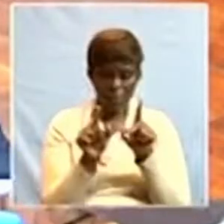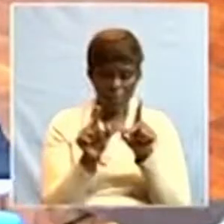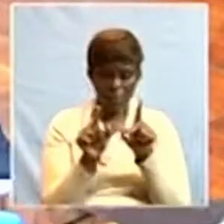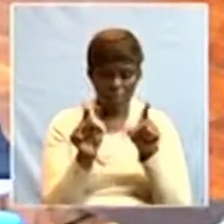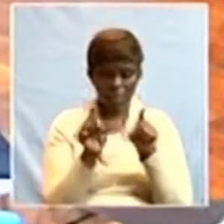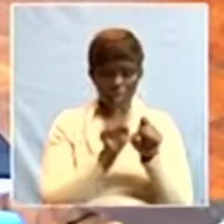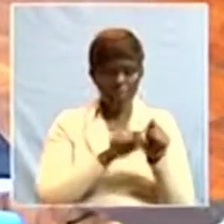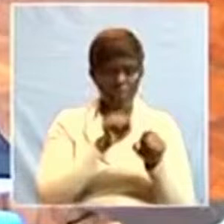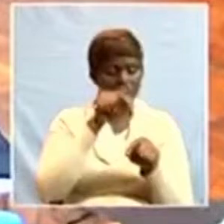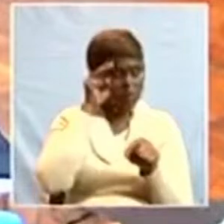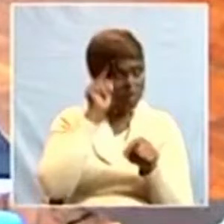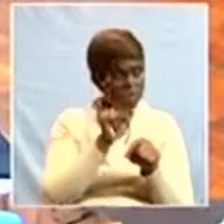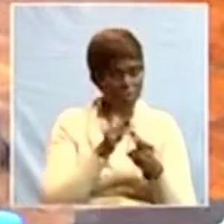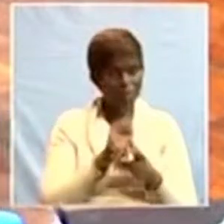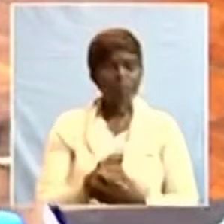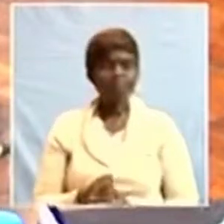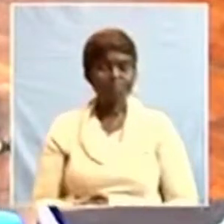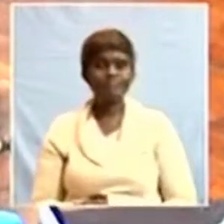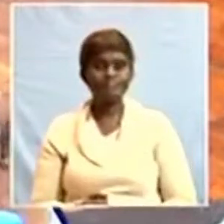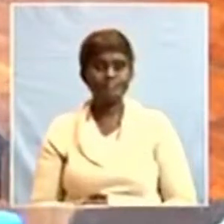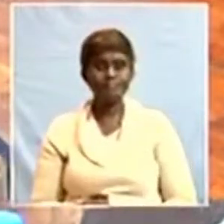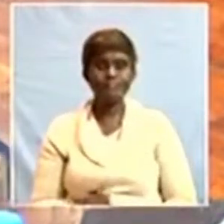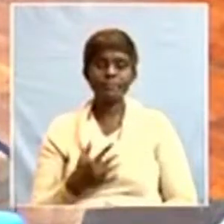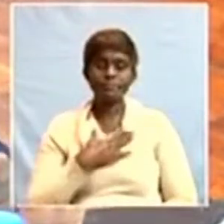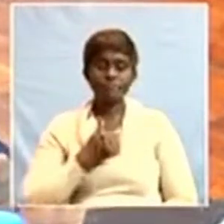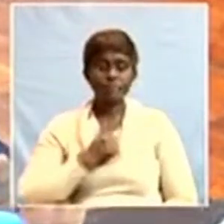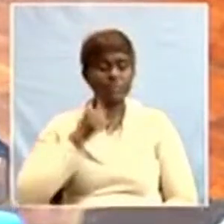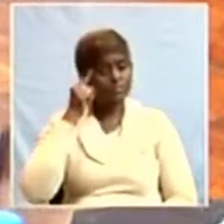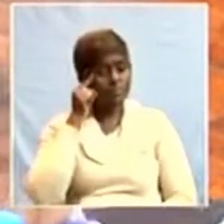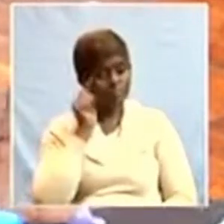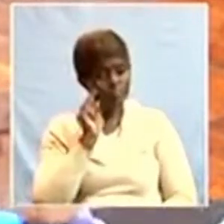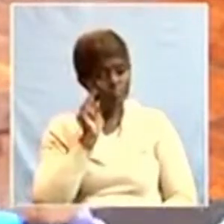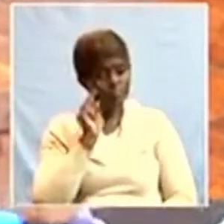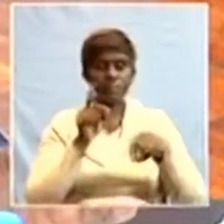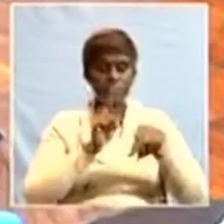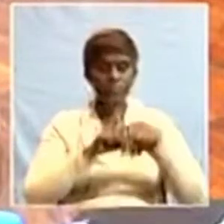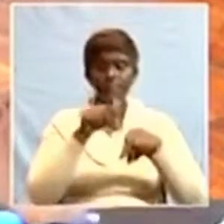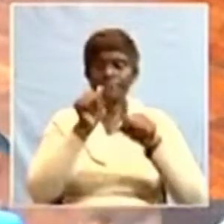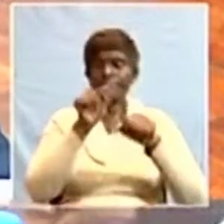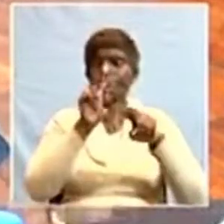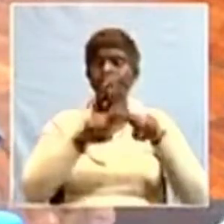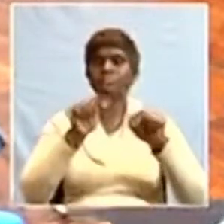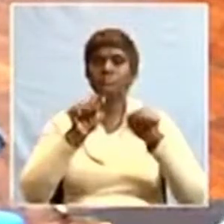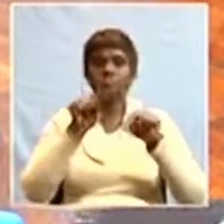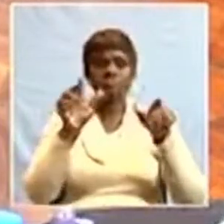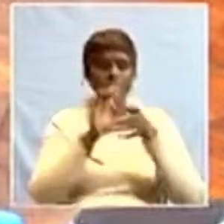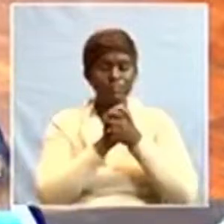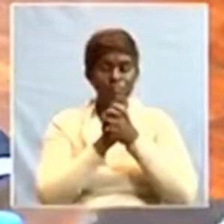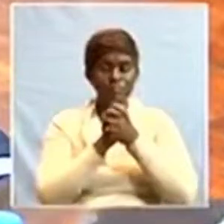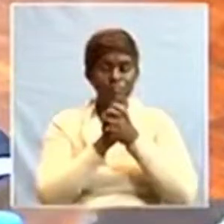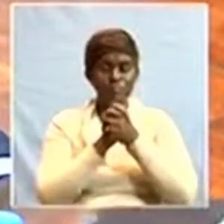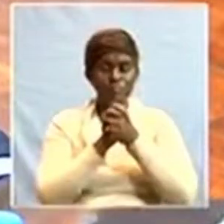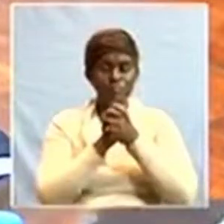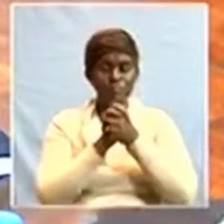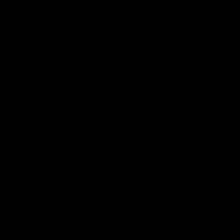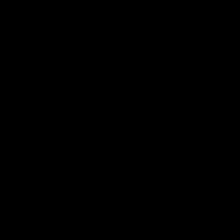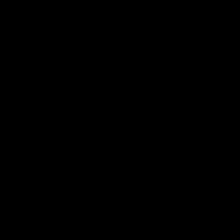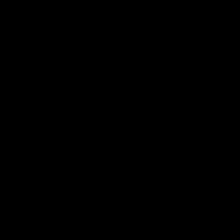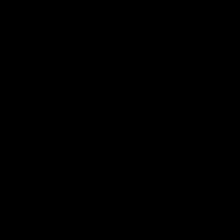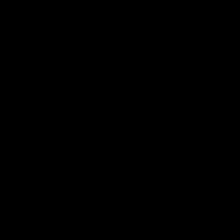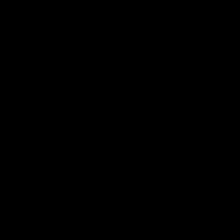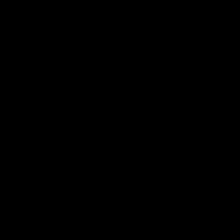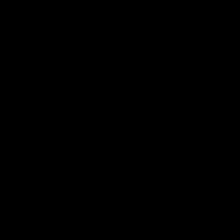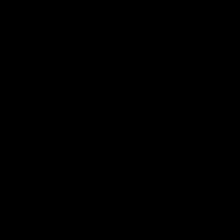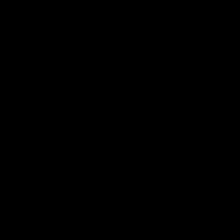of the ministry. You see, so I think it's high time that you can sit, harmonize,